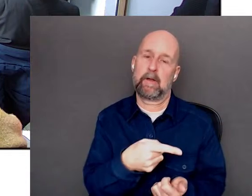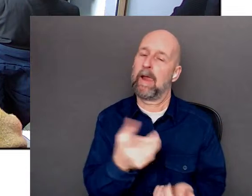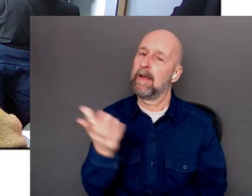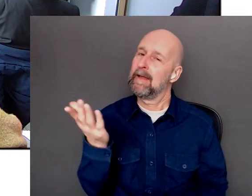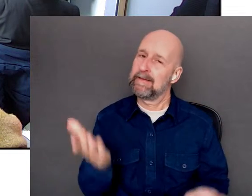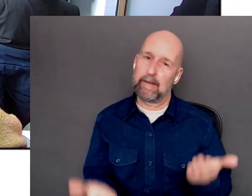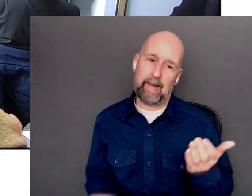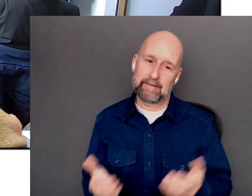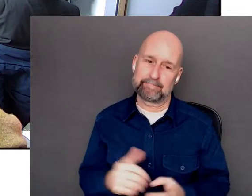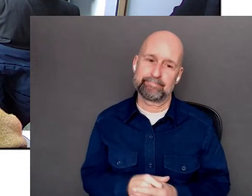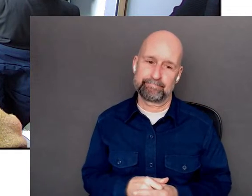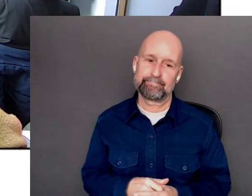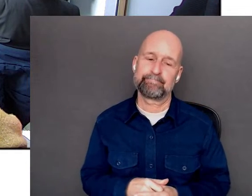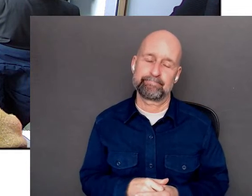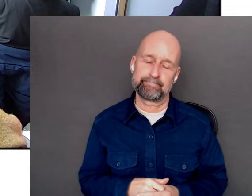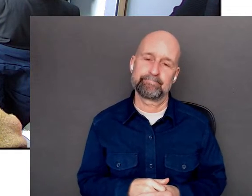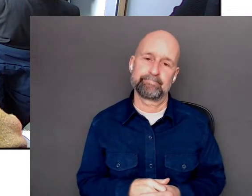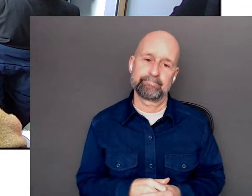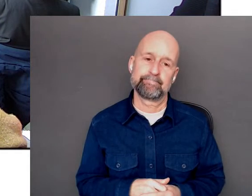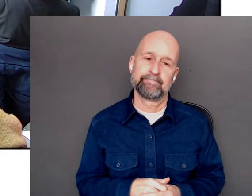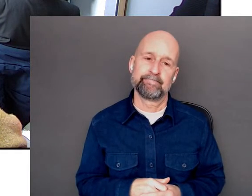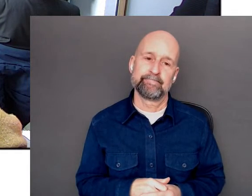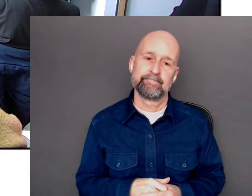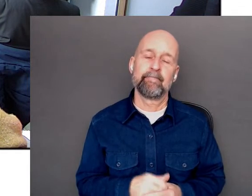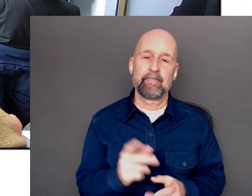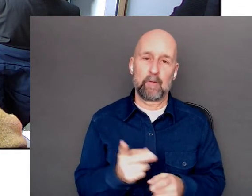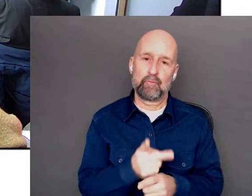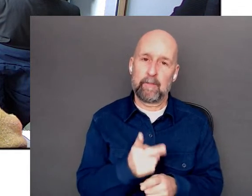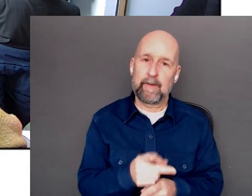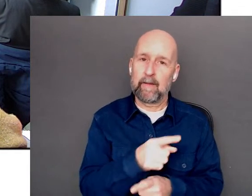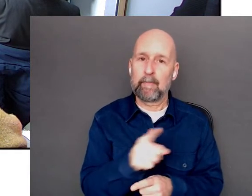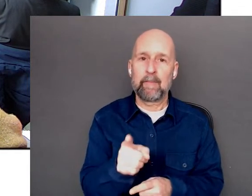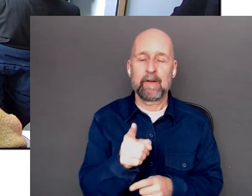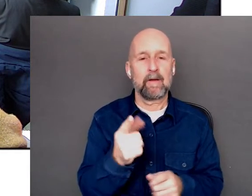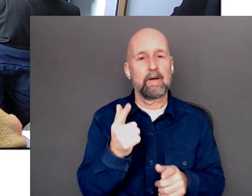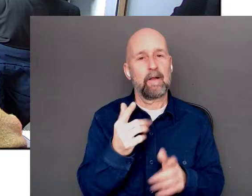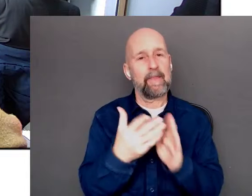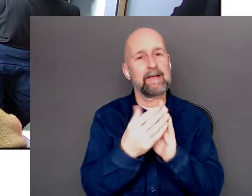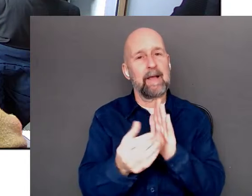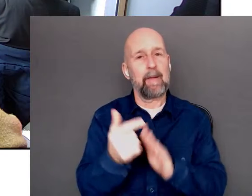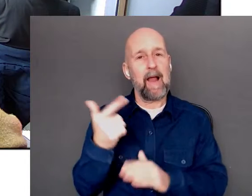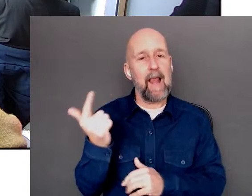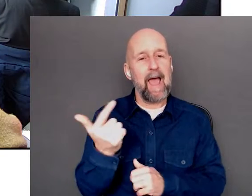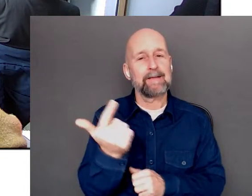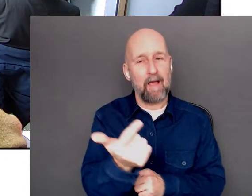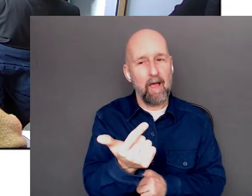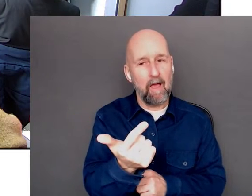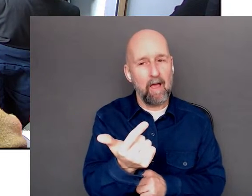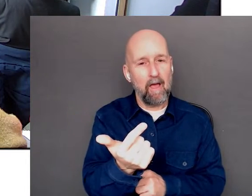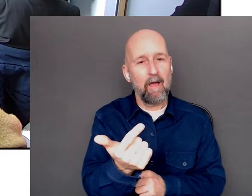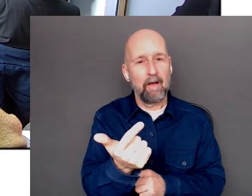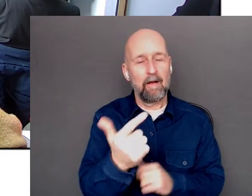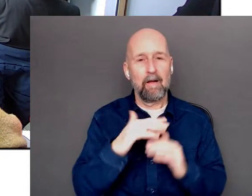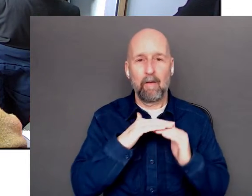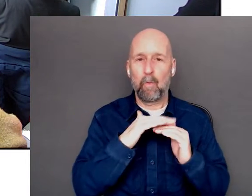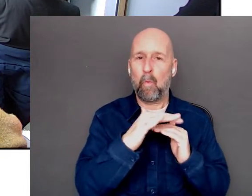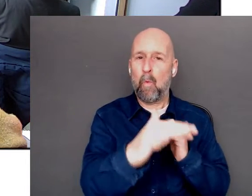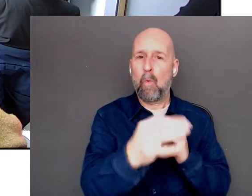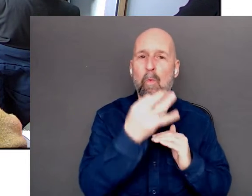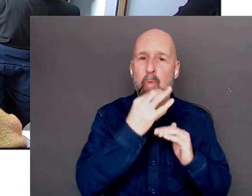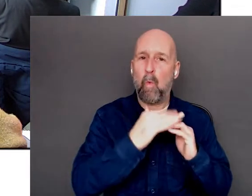if we're like, once again, maybe the laser example is good. It's like let's do that. Let's